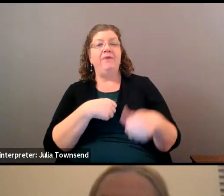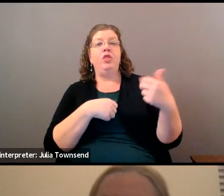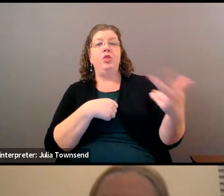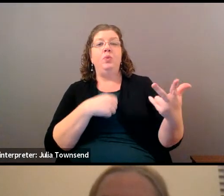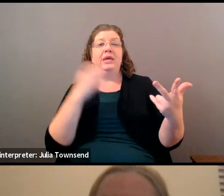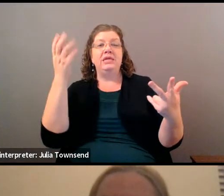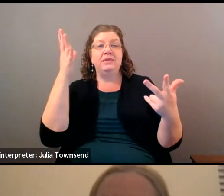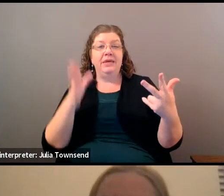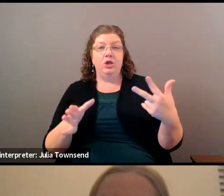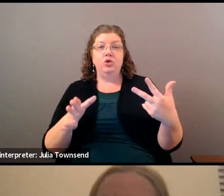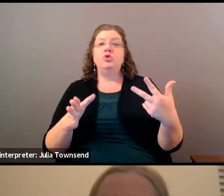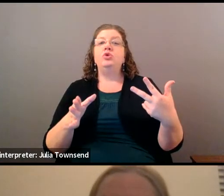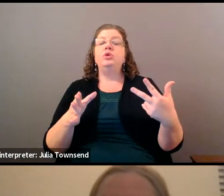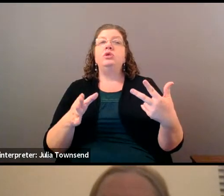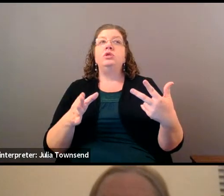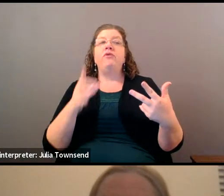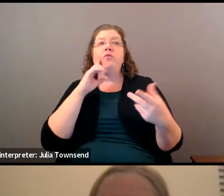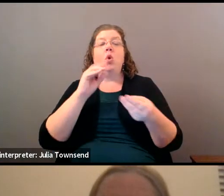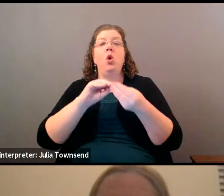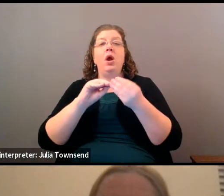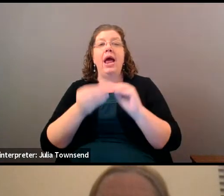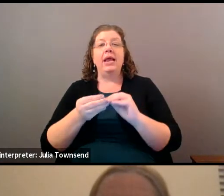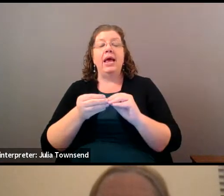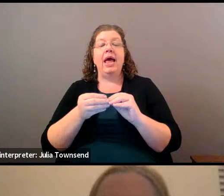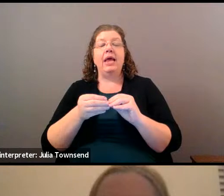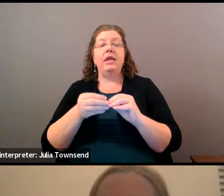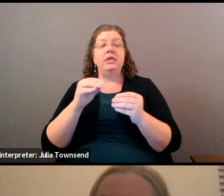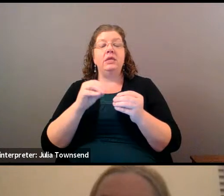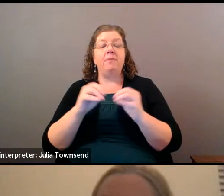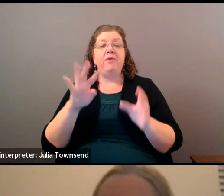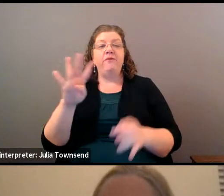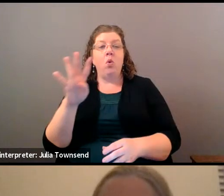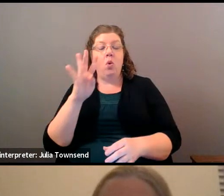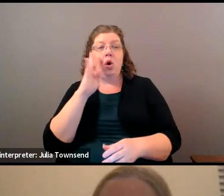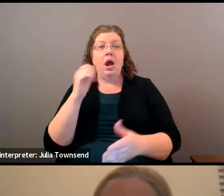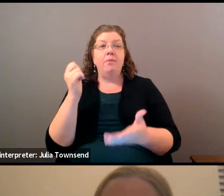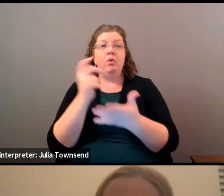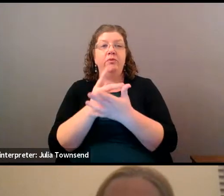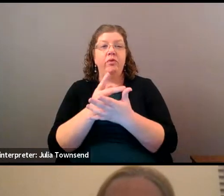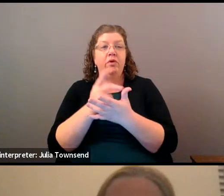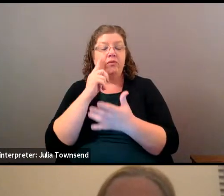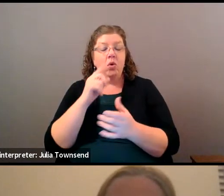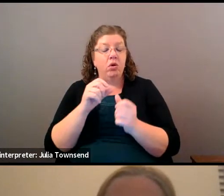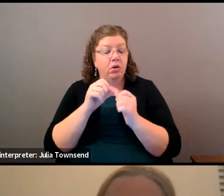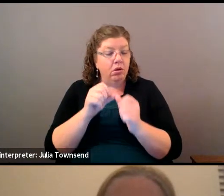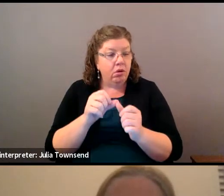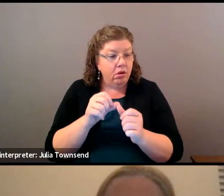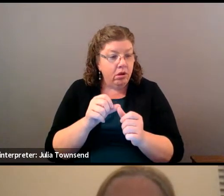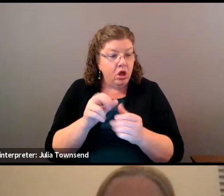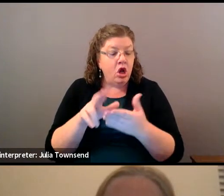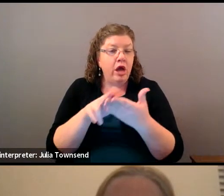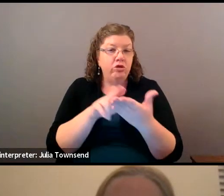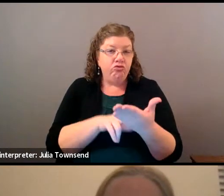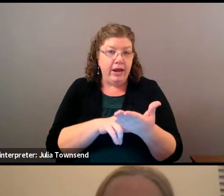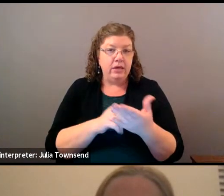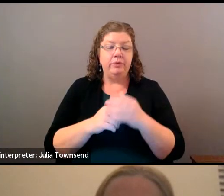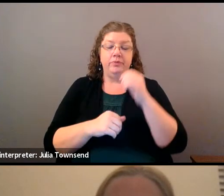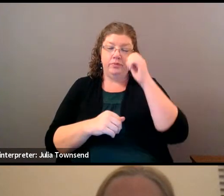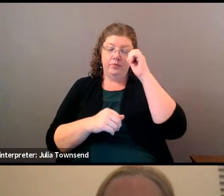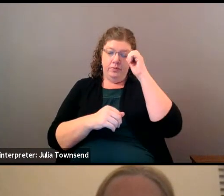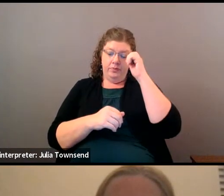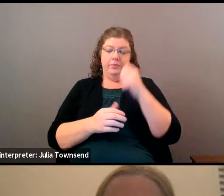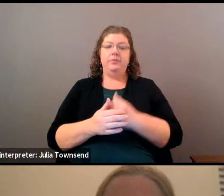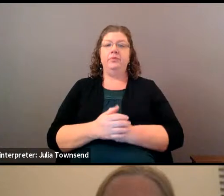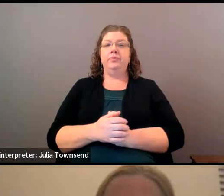speakers on item 4, approval of allied to compliance accomplice contract. Thank